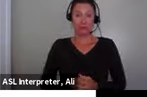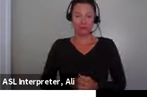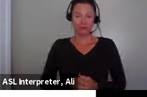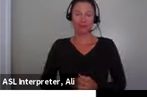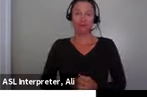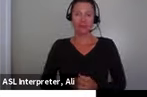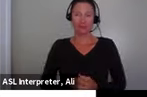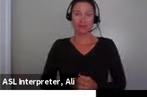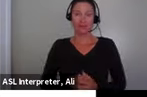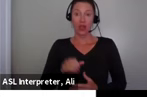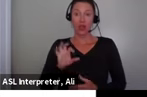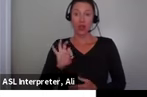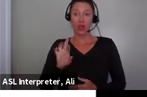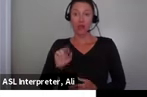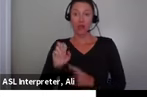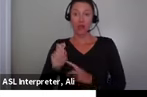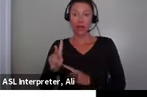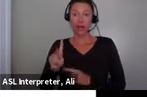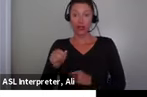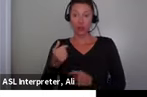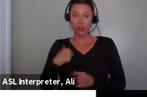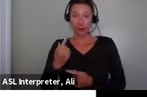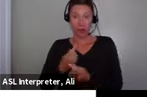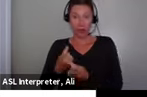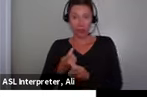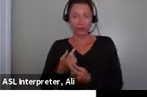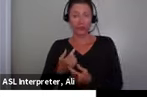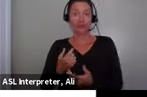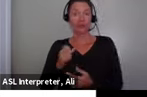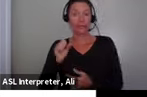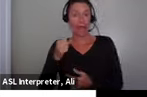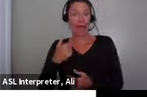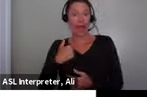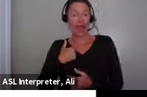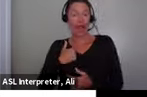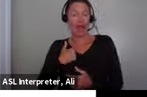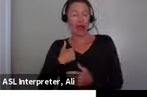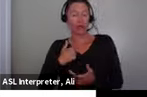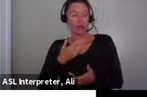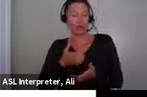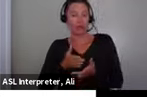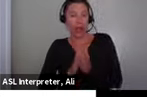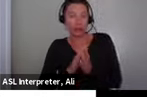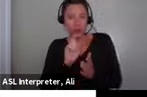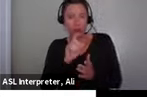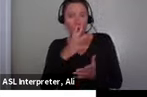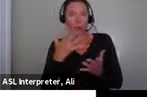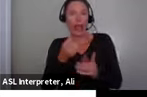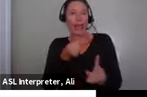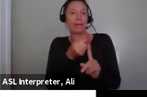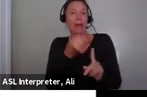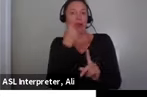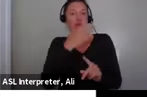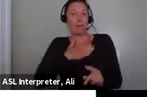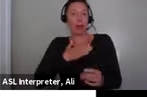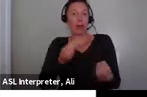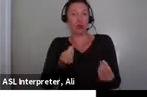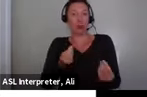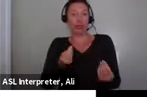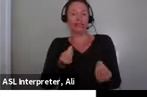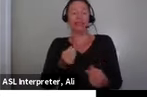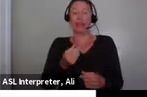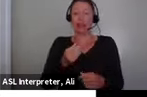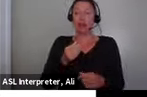Is Frank, is this a comment or a question? That's a question, yes. What impact will that have? The construction impacts